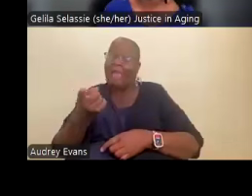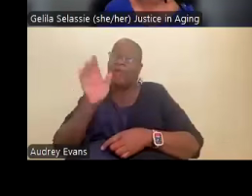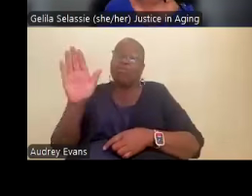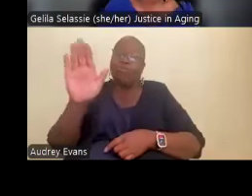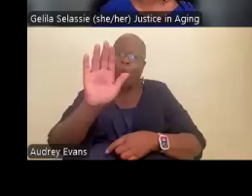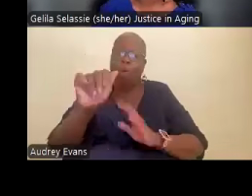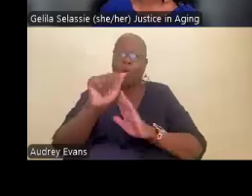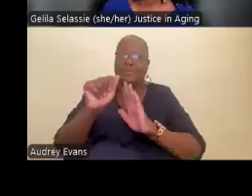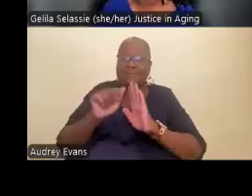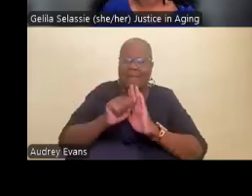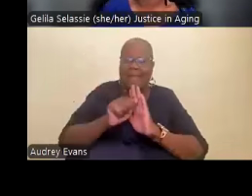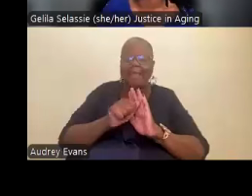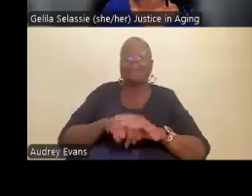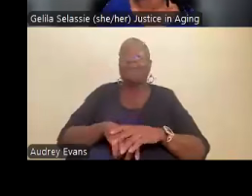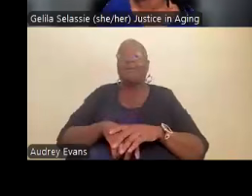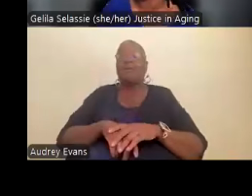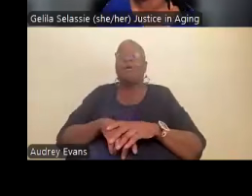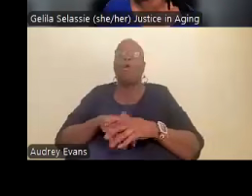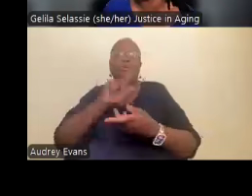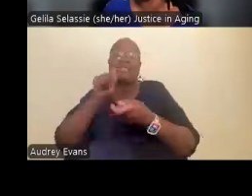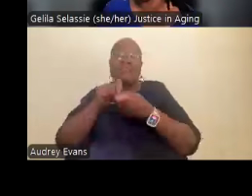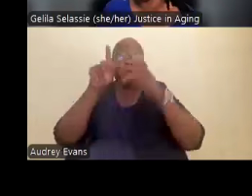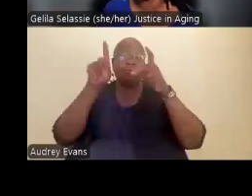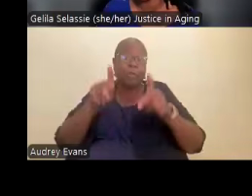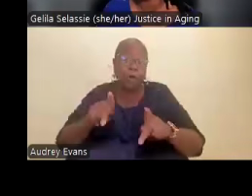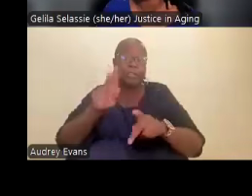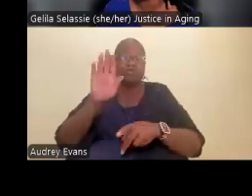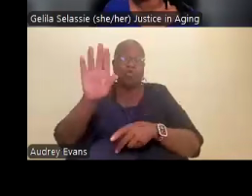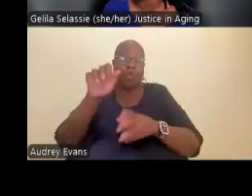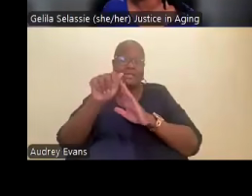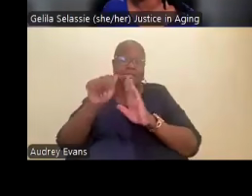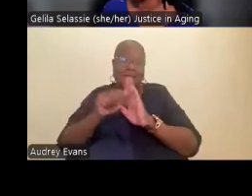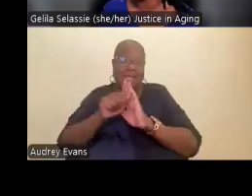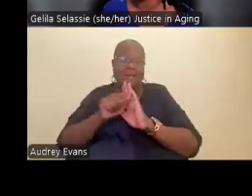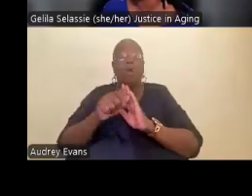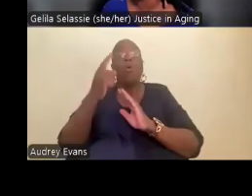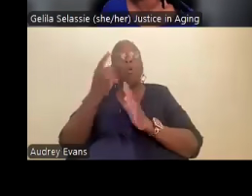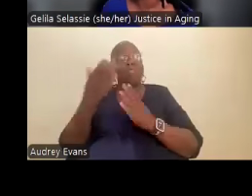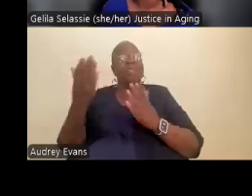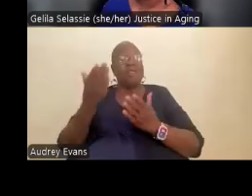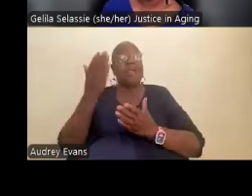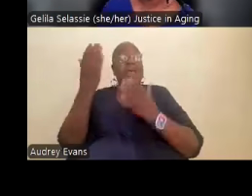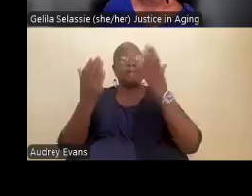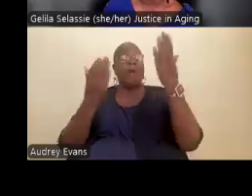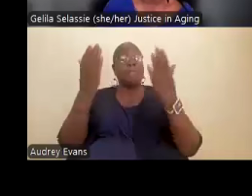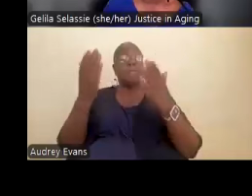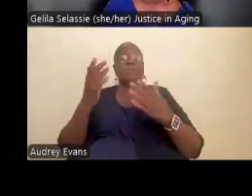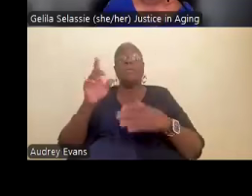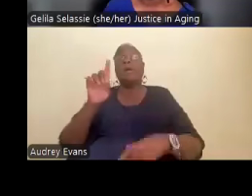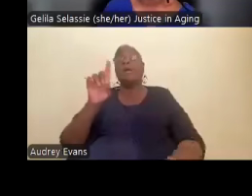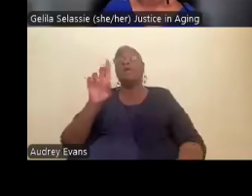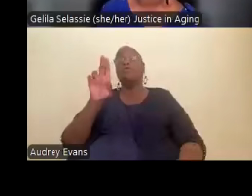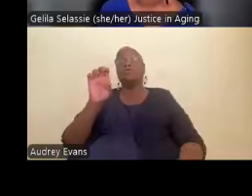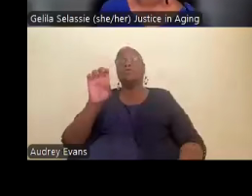or for a specific person in your state. One big thing that came up a lot is due process and